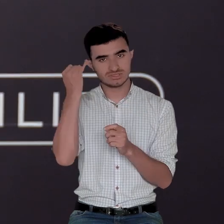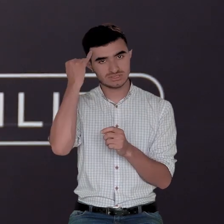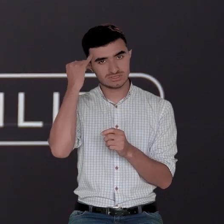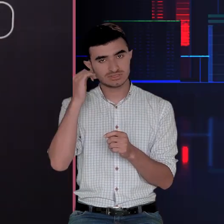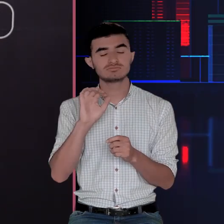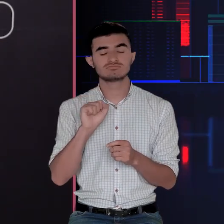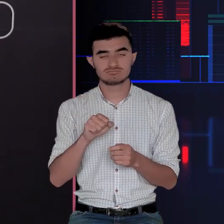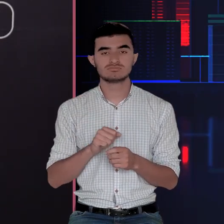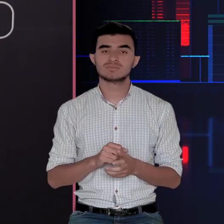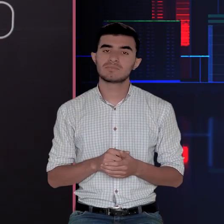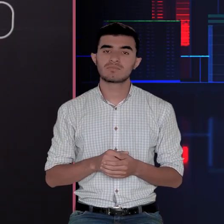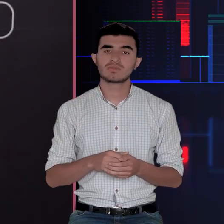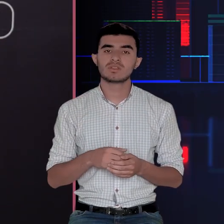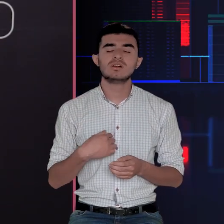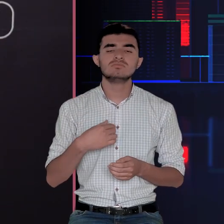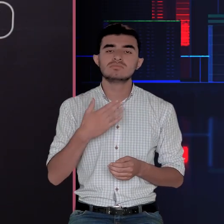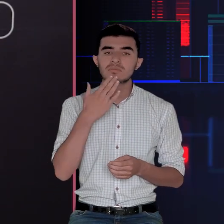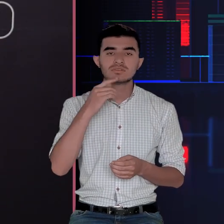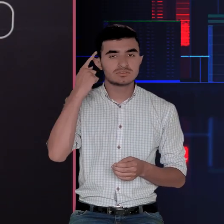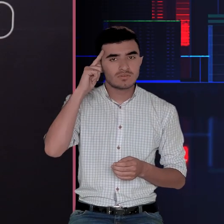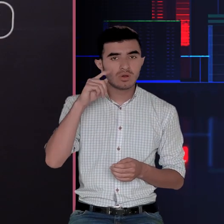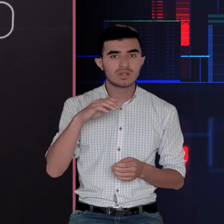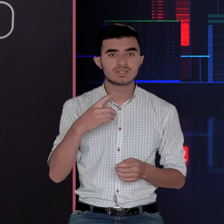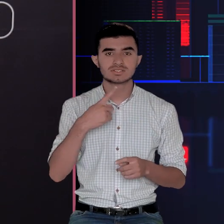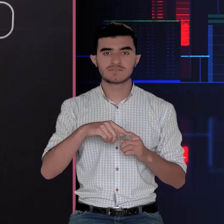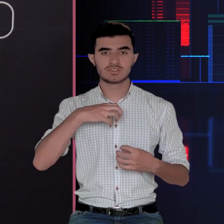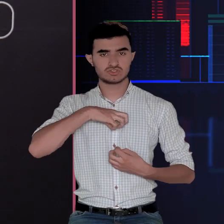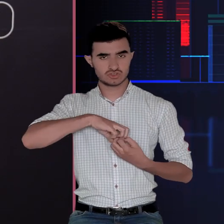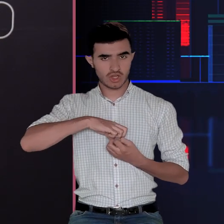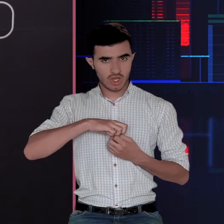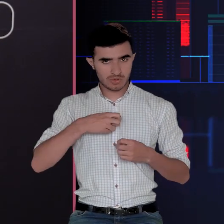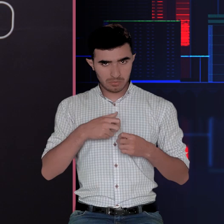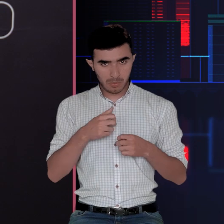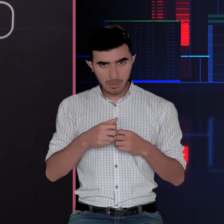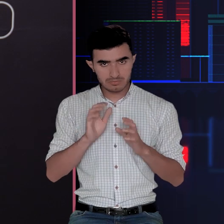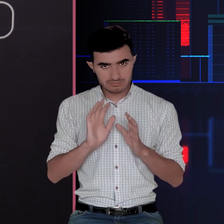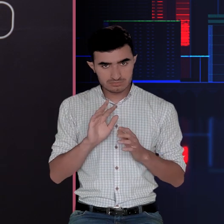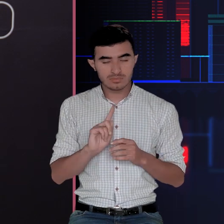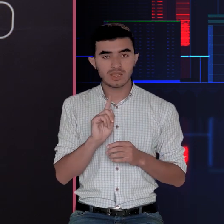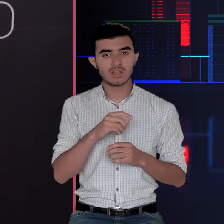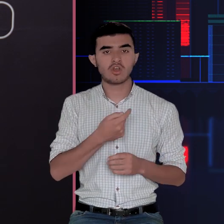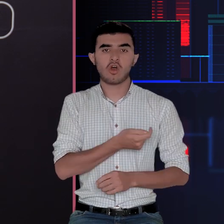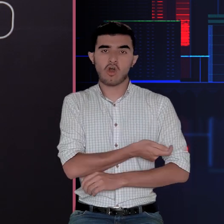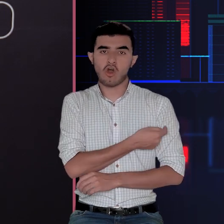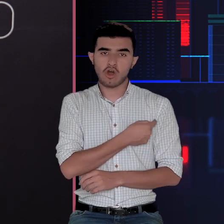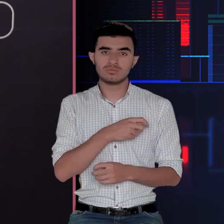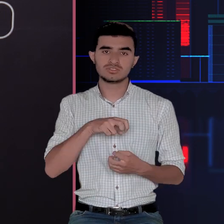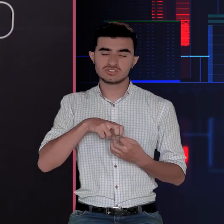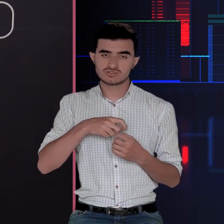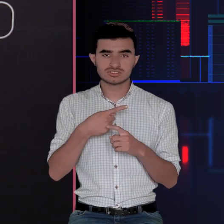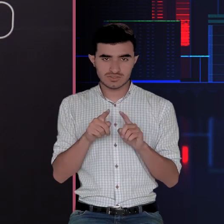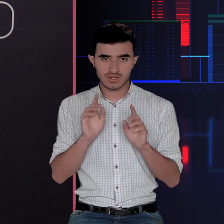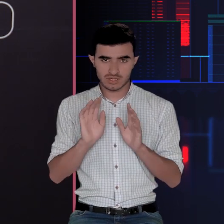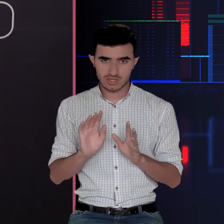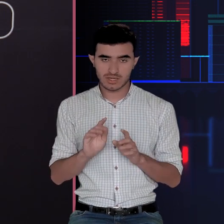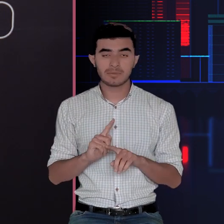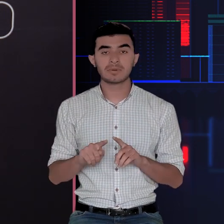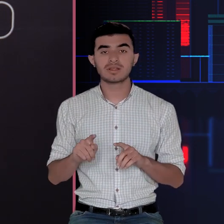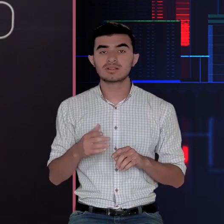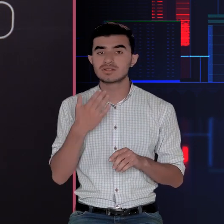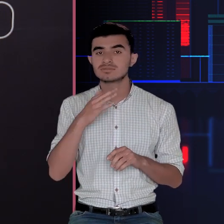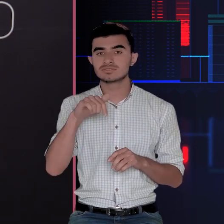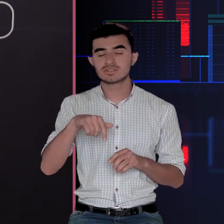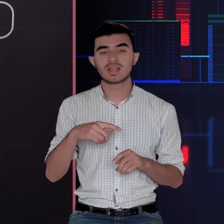changes. So for digestive issues, there are different procedures, and for muscular issues, there are different procedures. But essentially, there are certain pressure